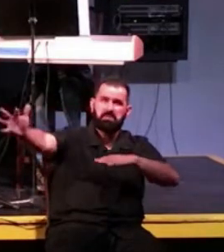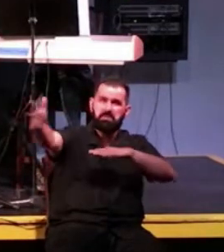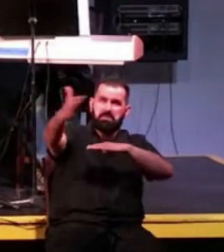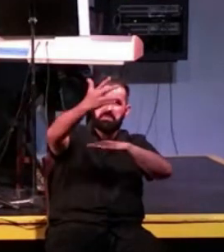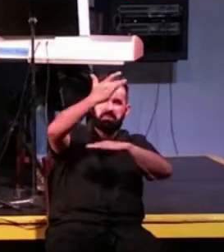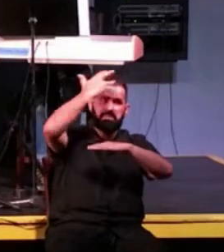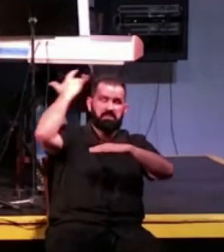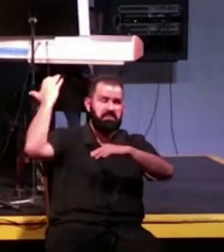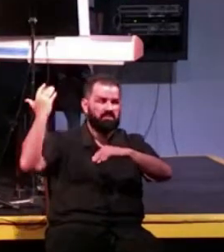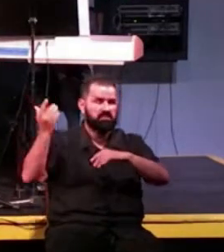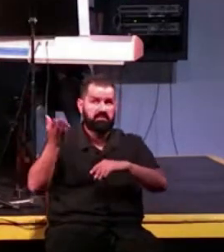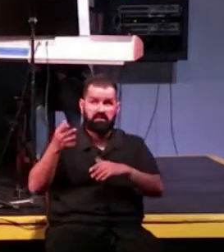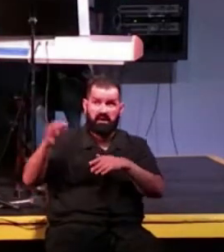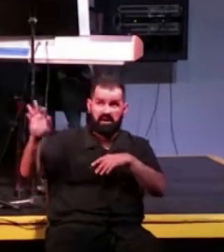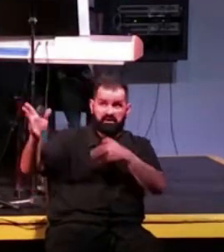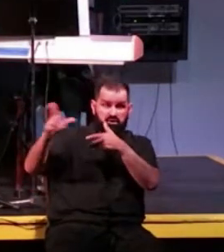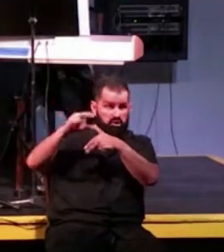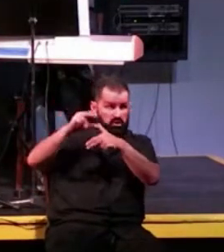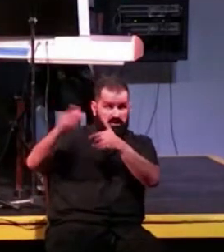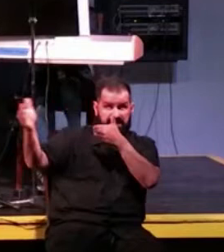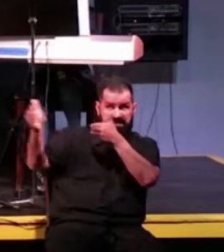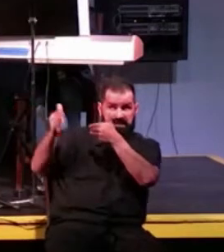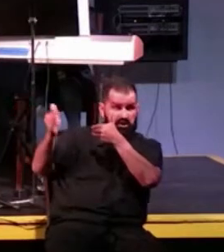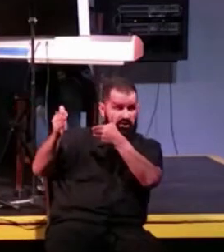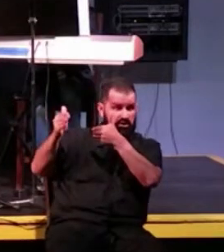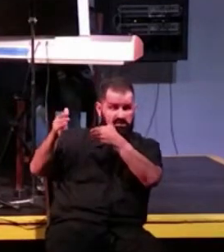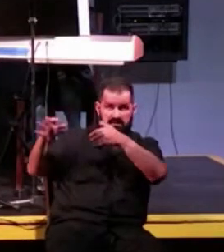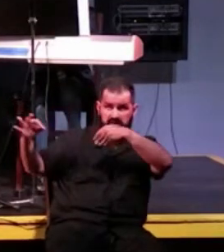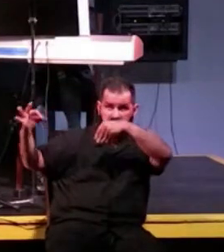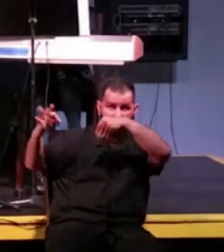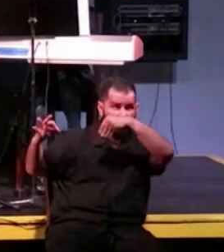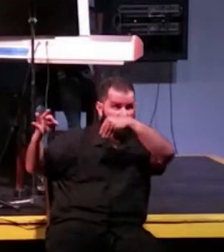And the storm was there on top of us.